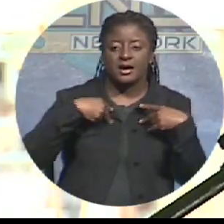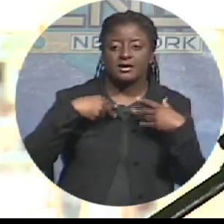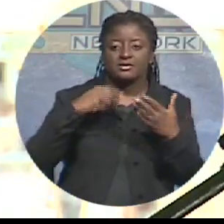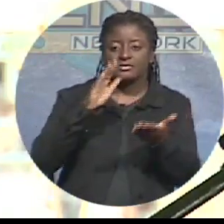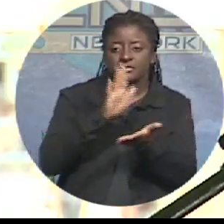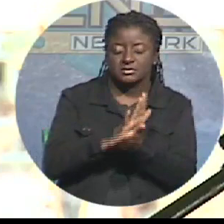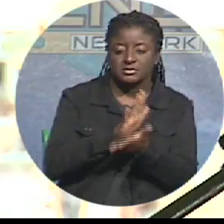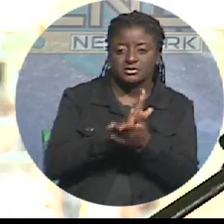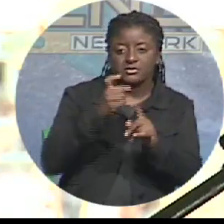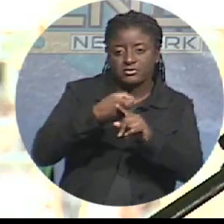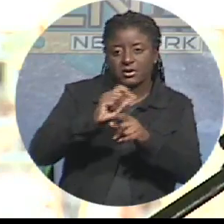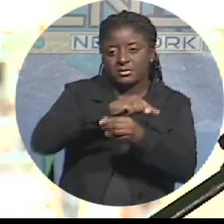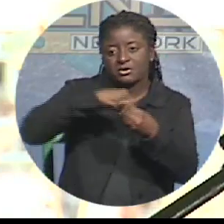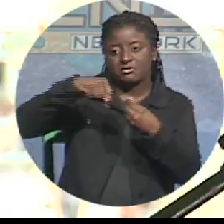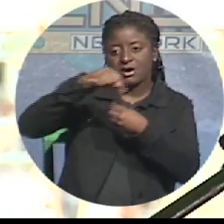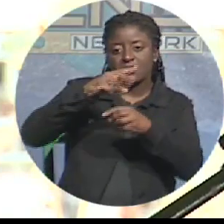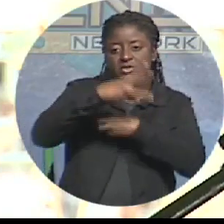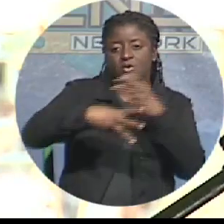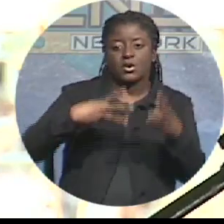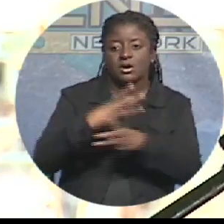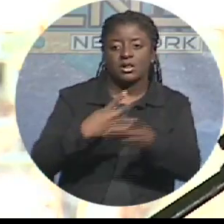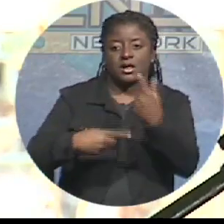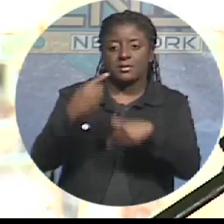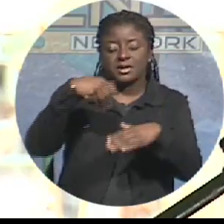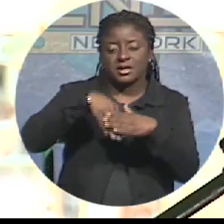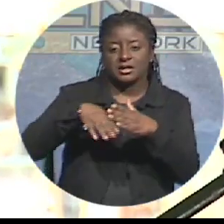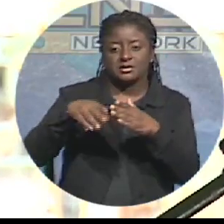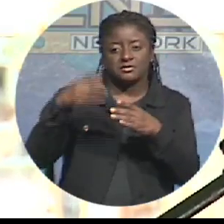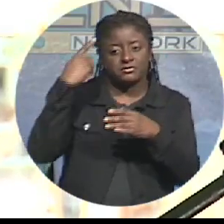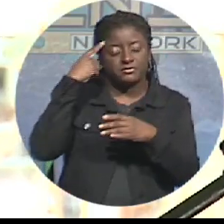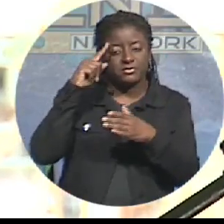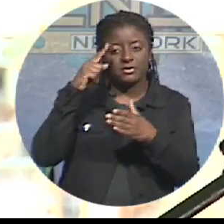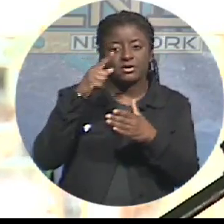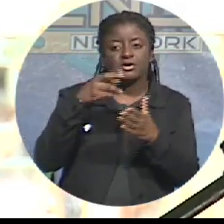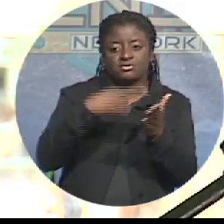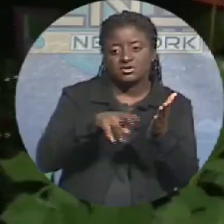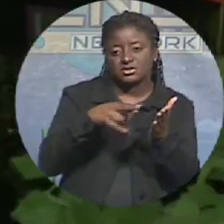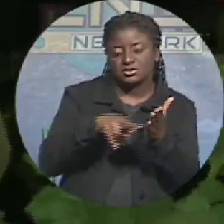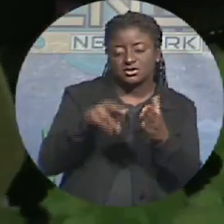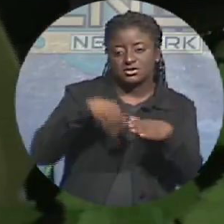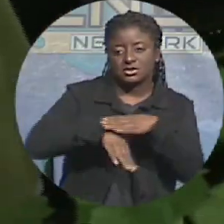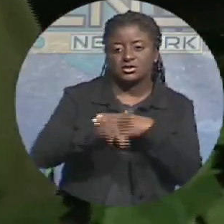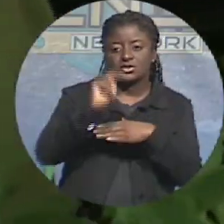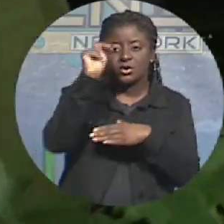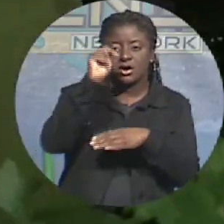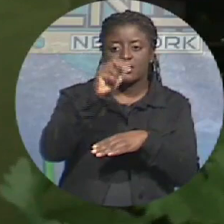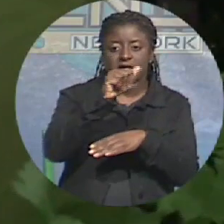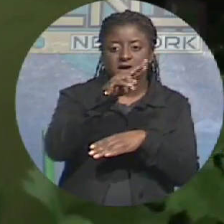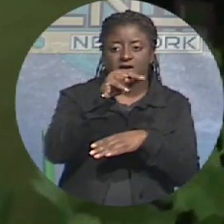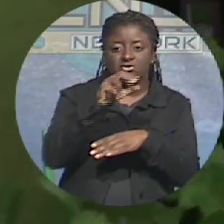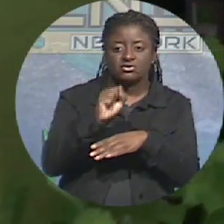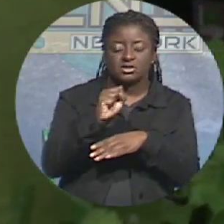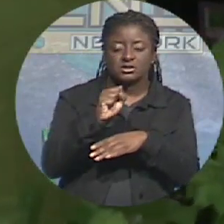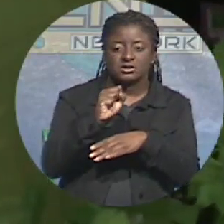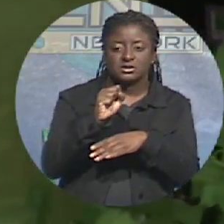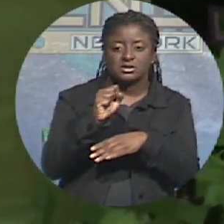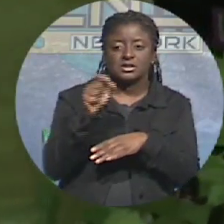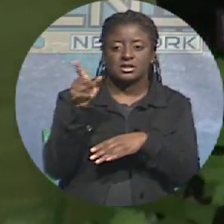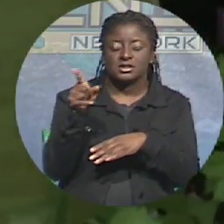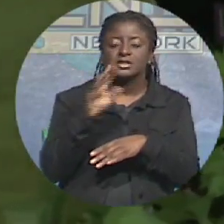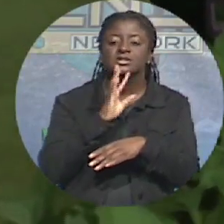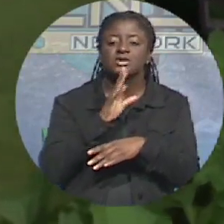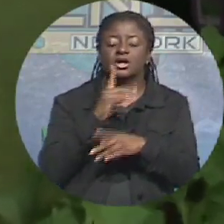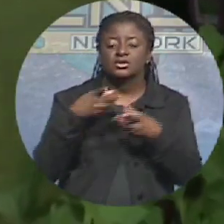coming in as a part of the research that will take place in North Andros. His comments came during the opening